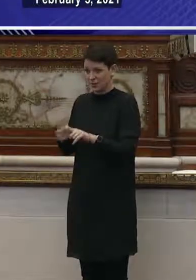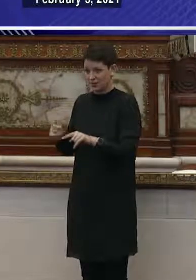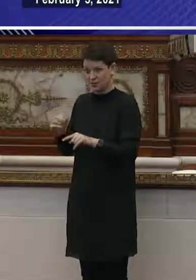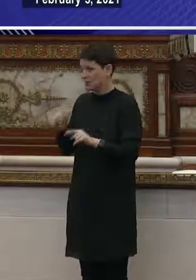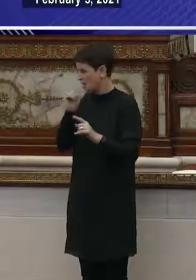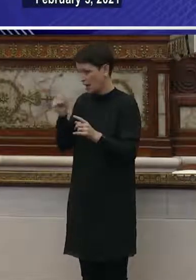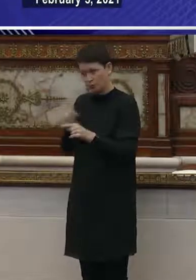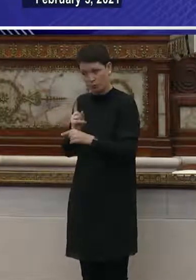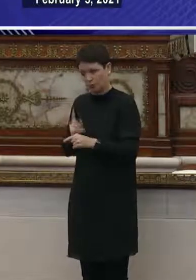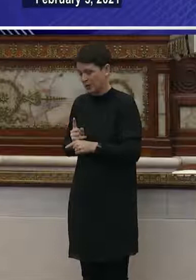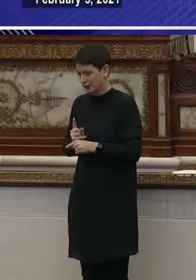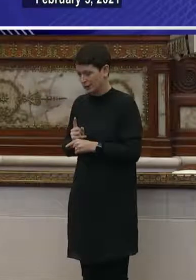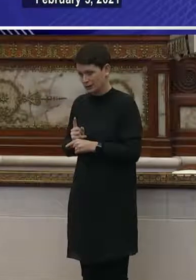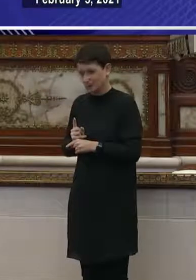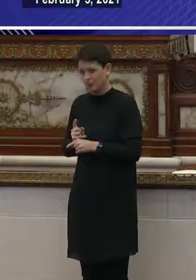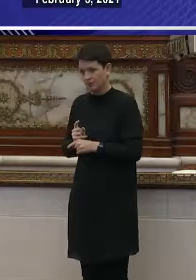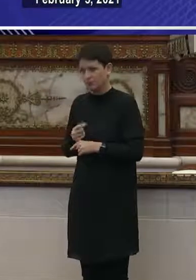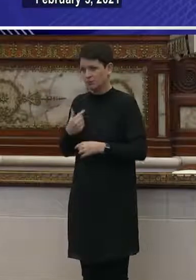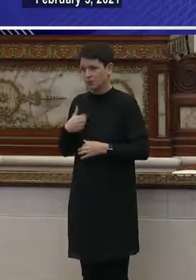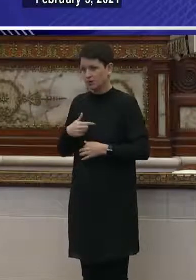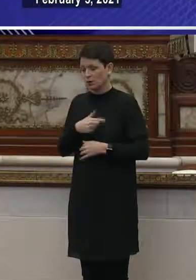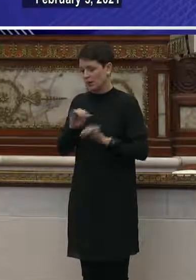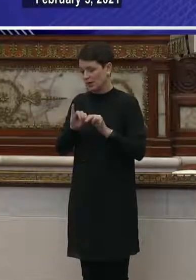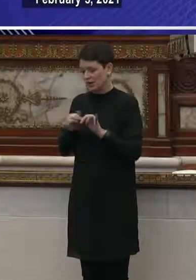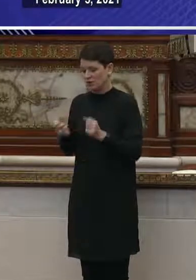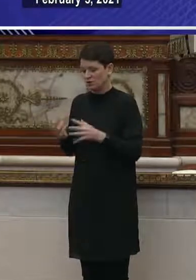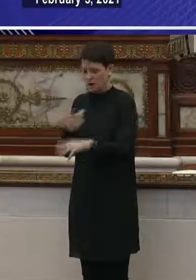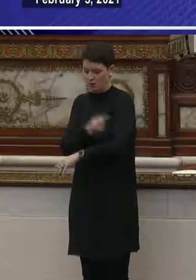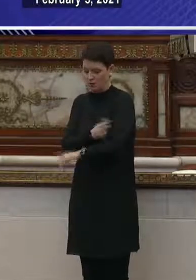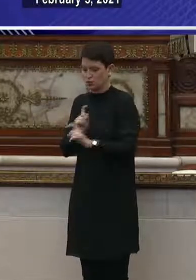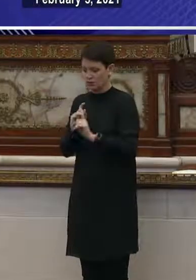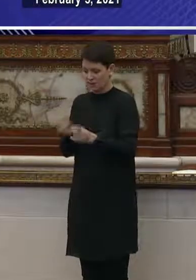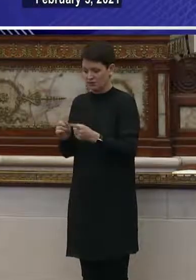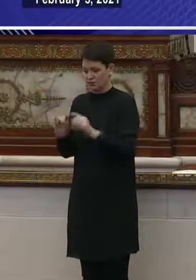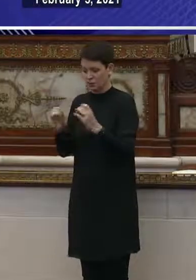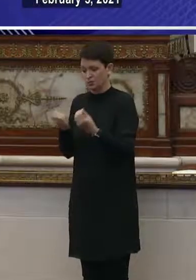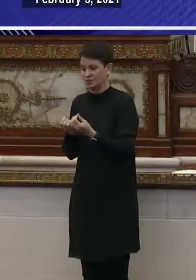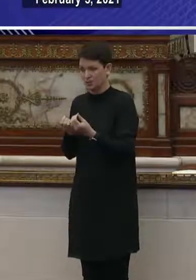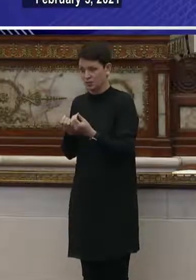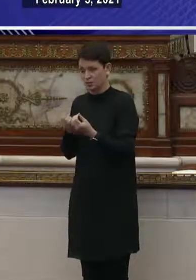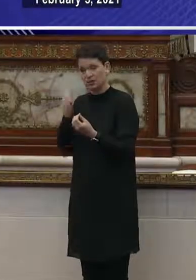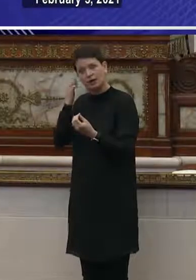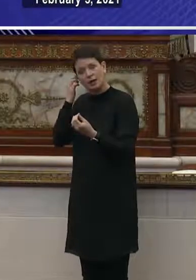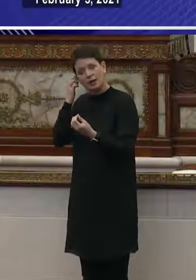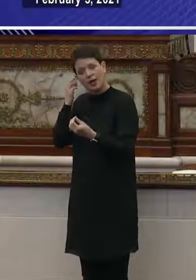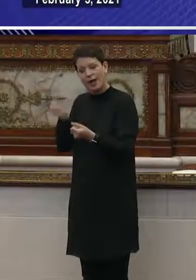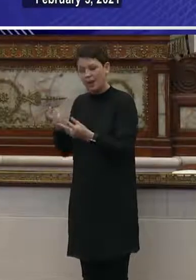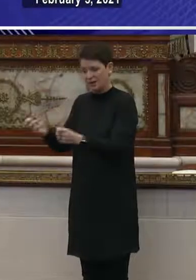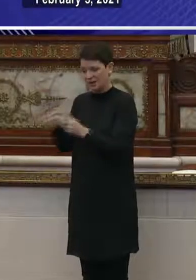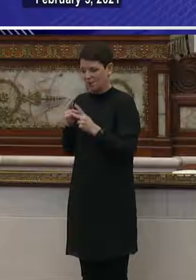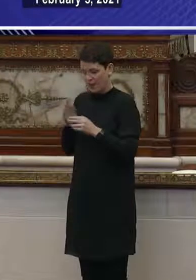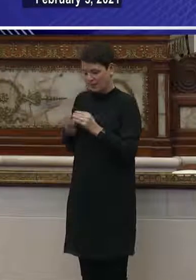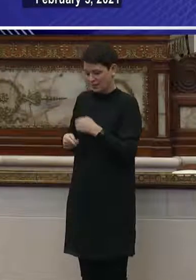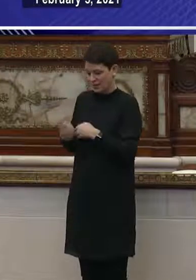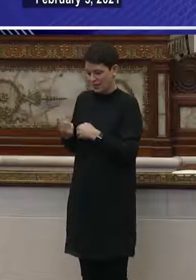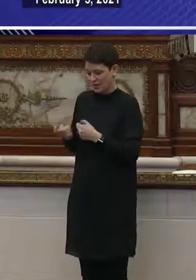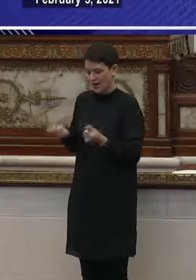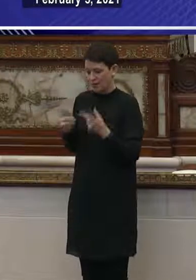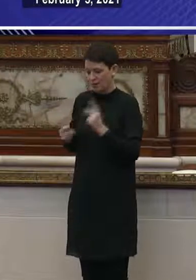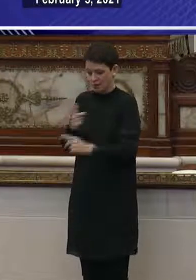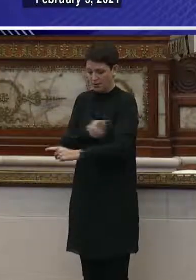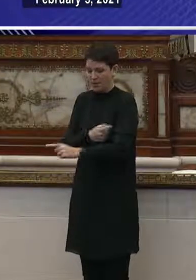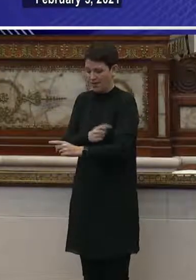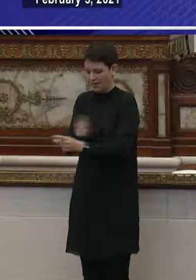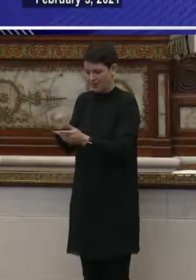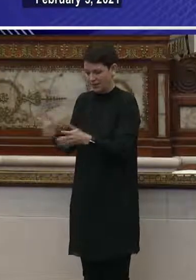inappropriate. We can measure how many doses are given to an organization, how many doses come back at the end of a clinic day, how many people they